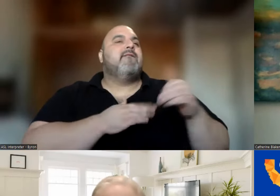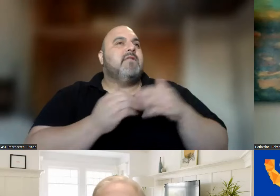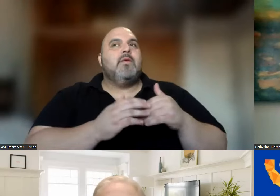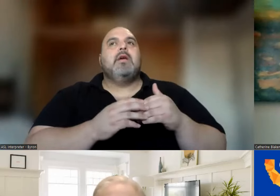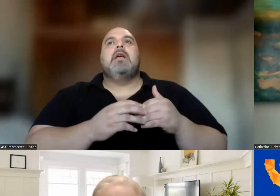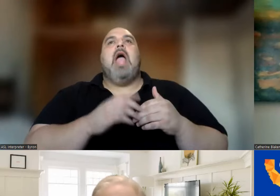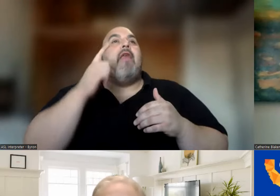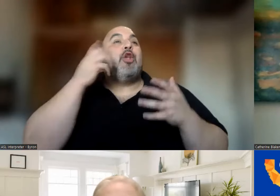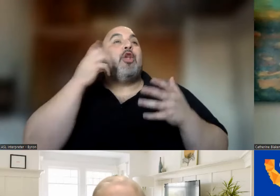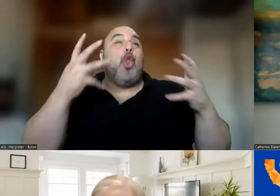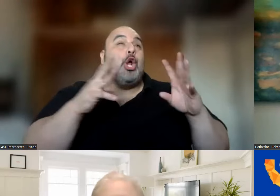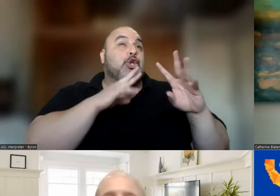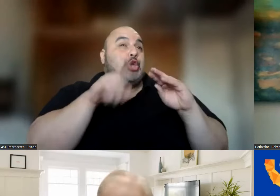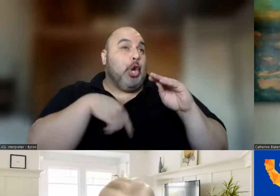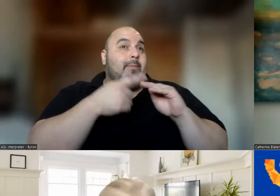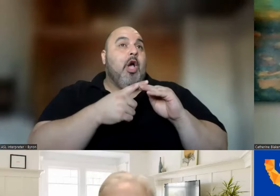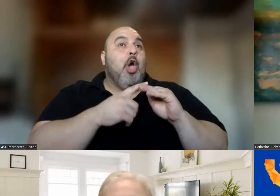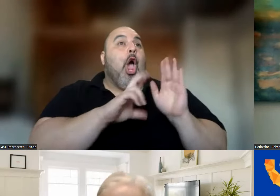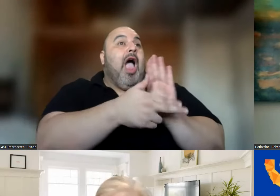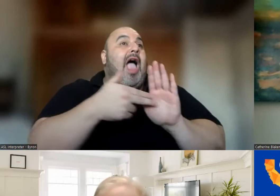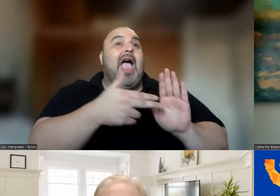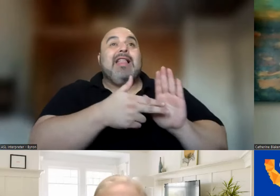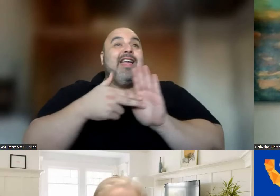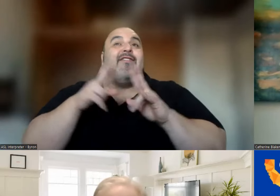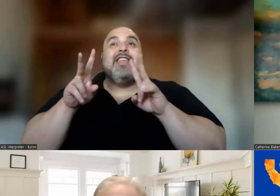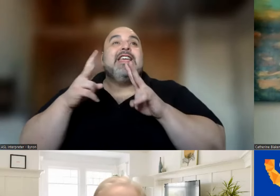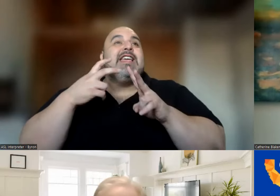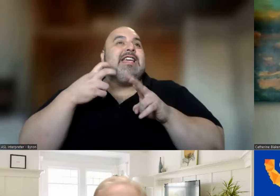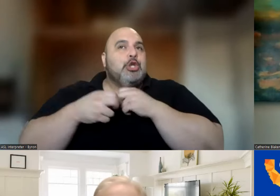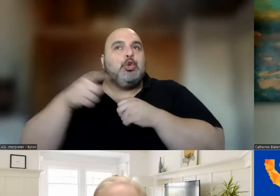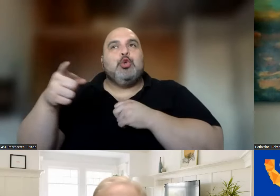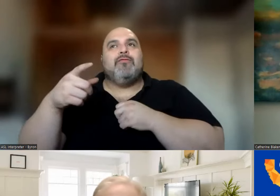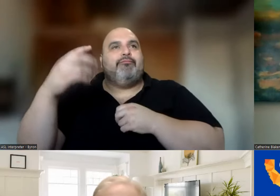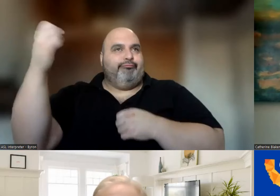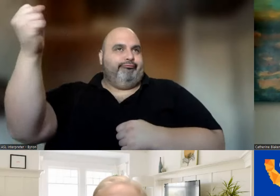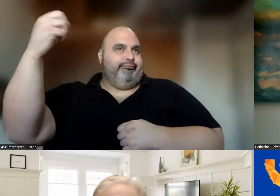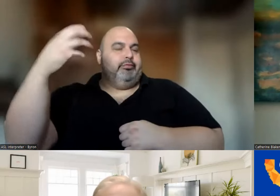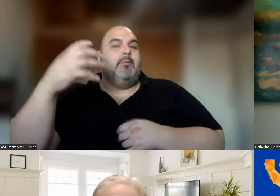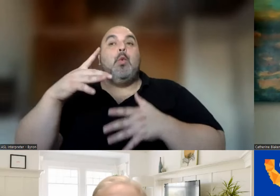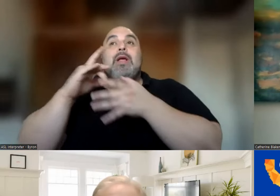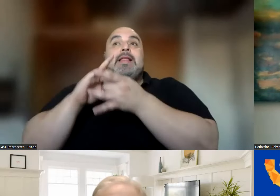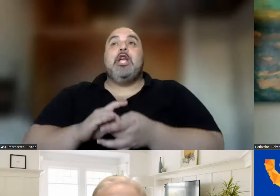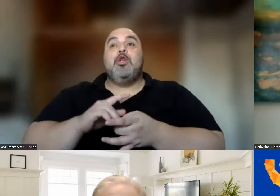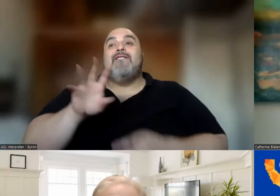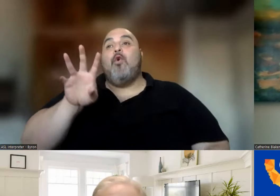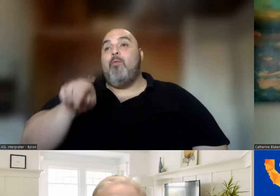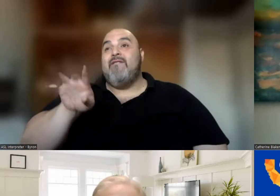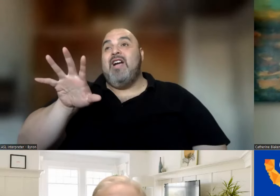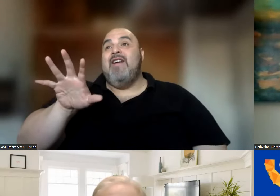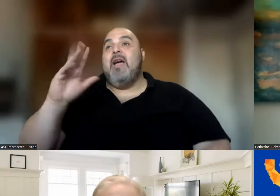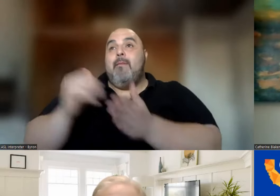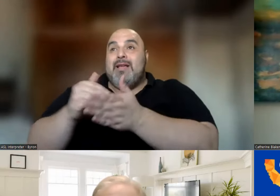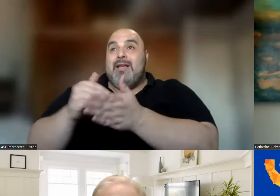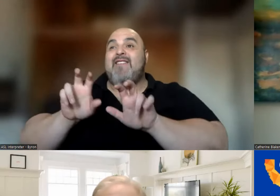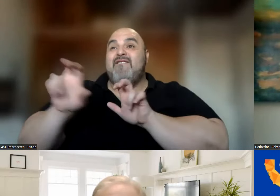think there's a lot to talk about, highlighting the issues you've discussed. And in regard to the 4.5 million investment that I